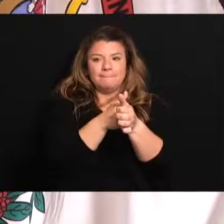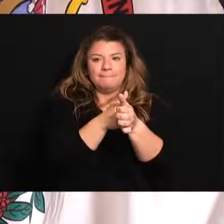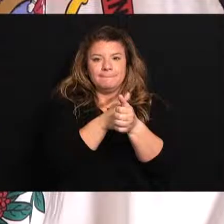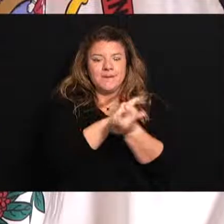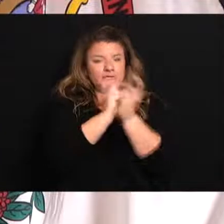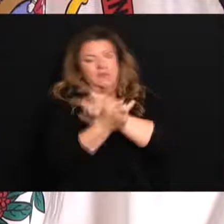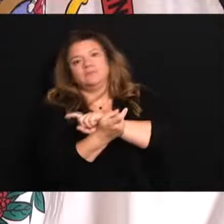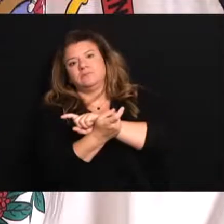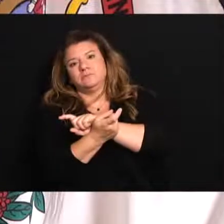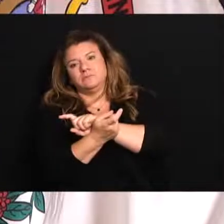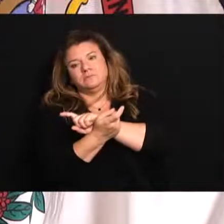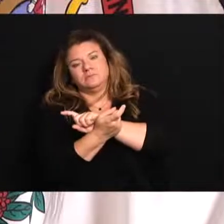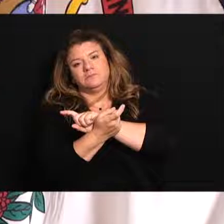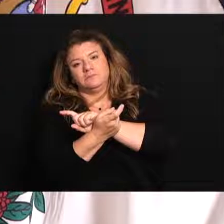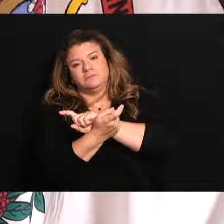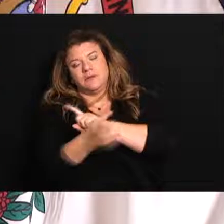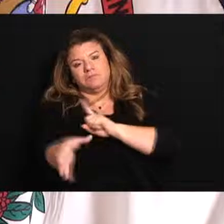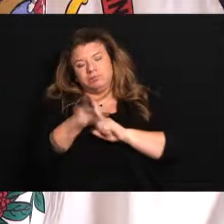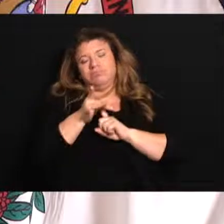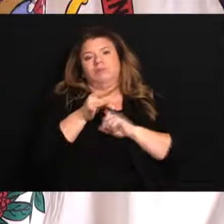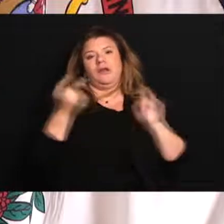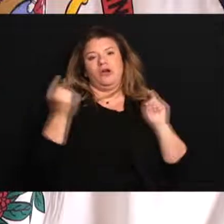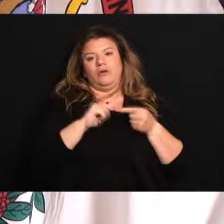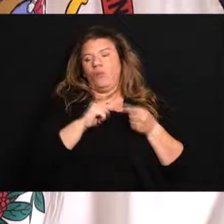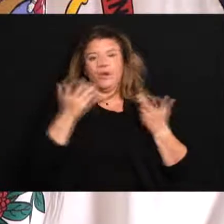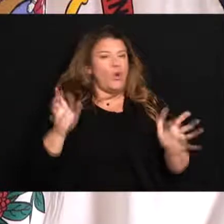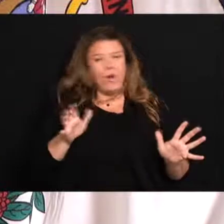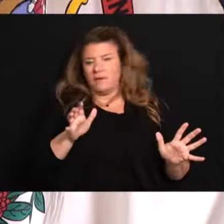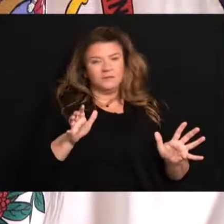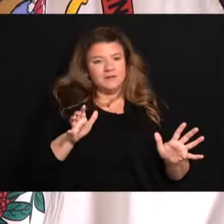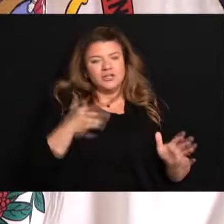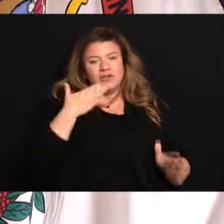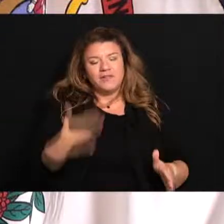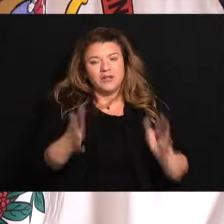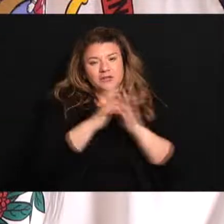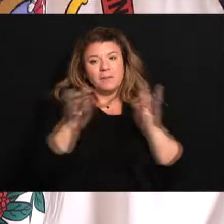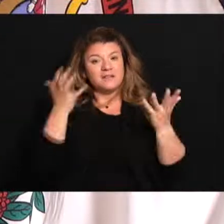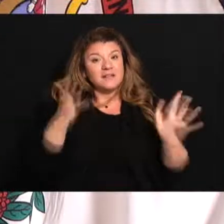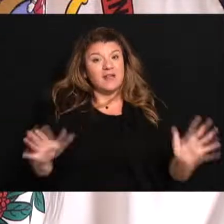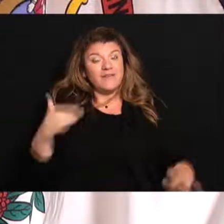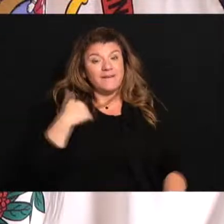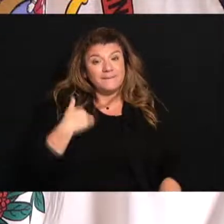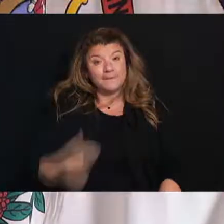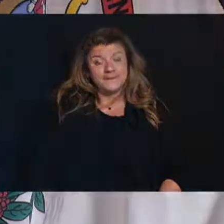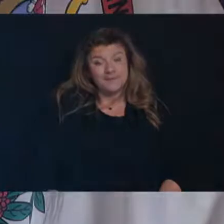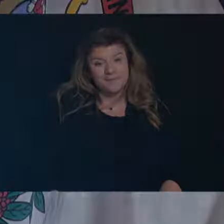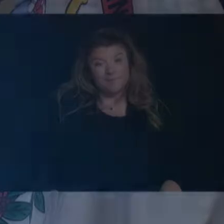whiplash around again on us and really hurt us. So thank you so much. That's all I've got.